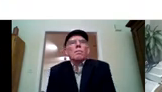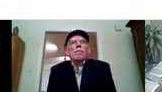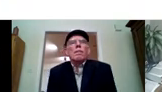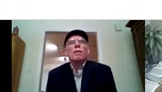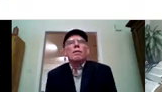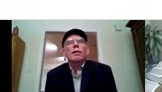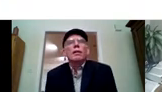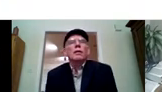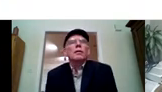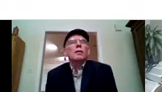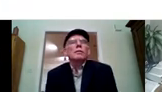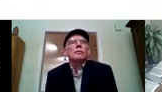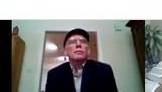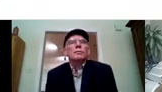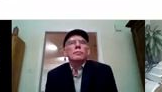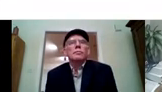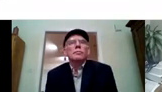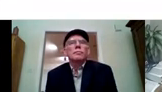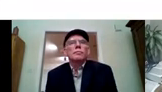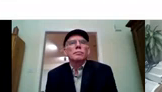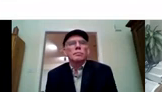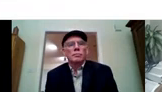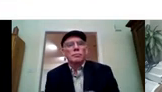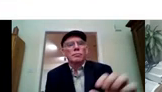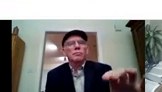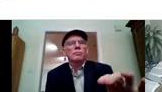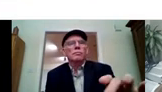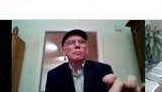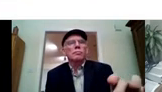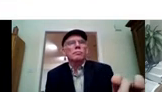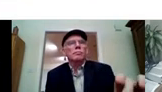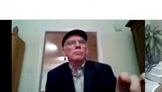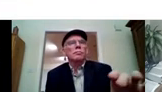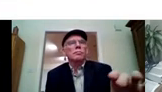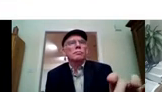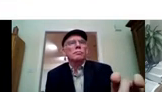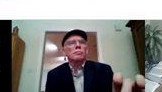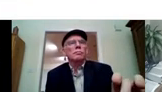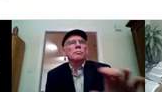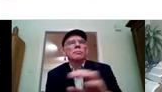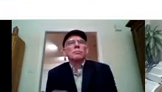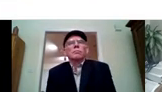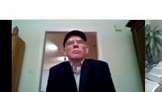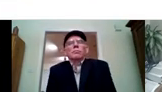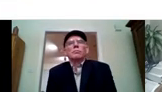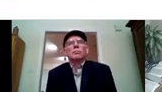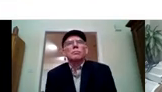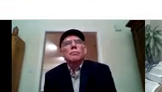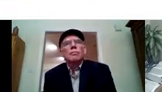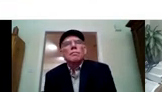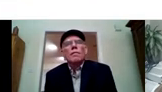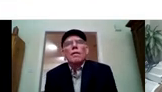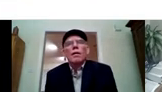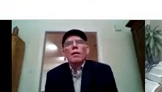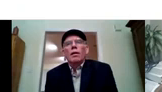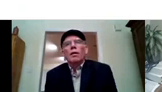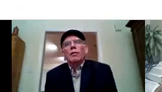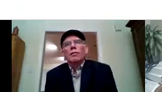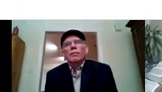it's within close proximity to the metro station, and it's pretty much built up with suburban